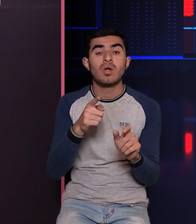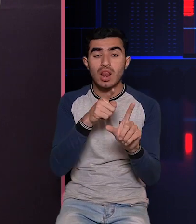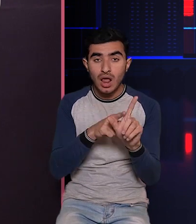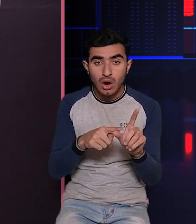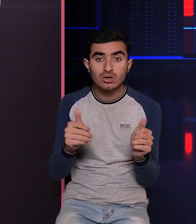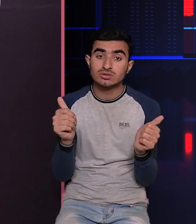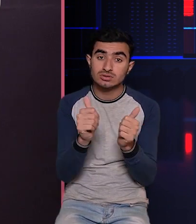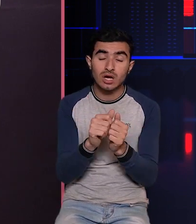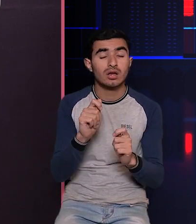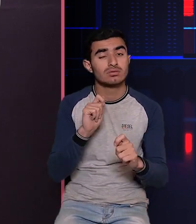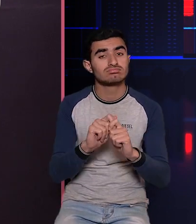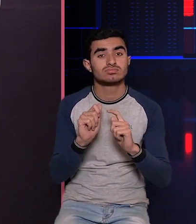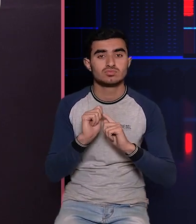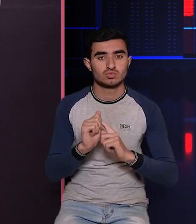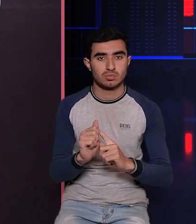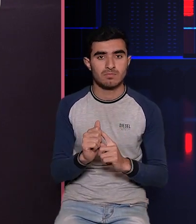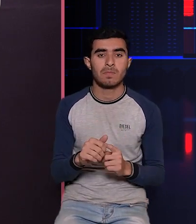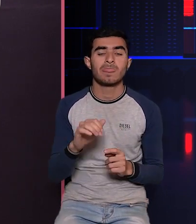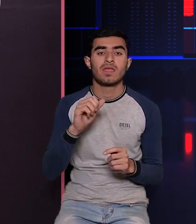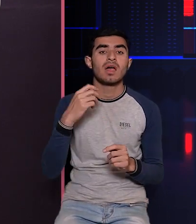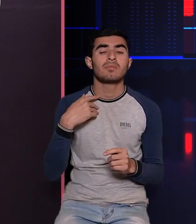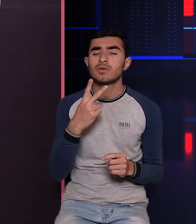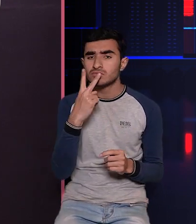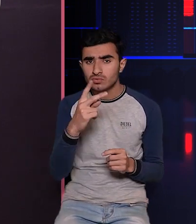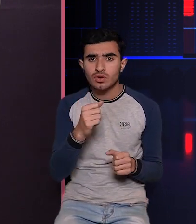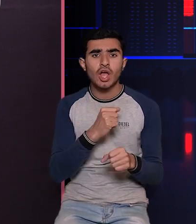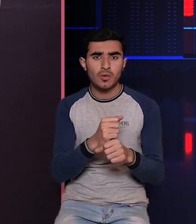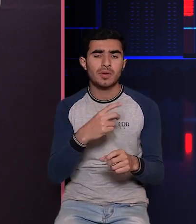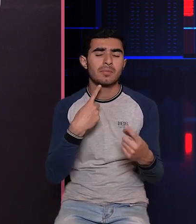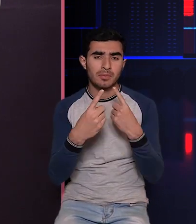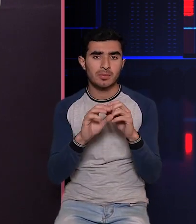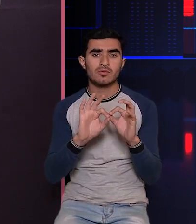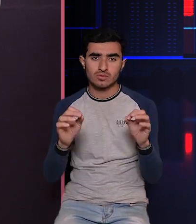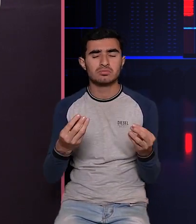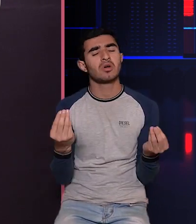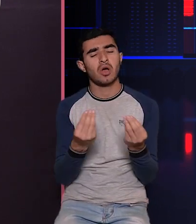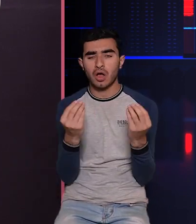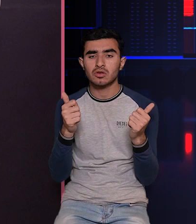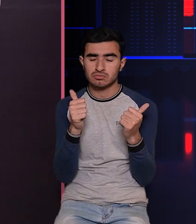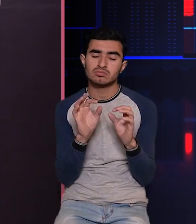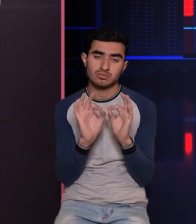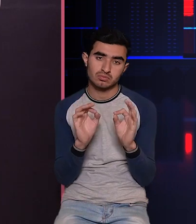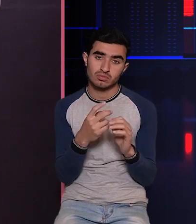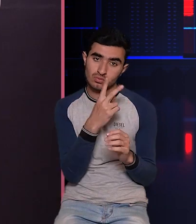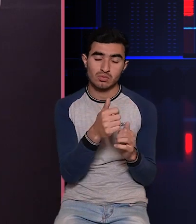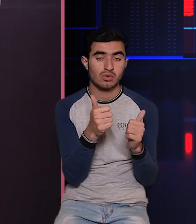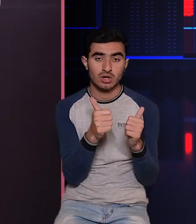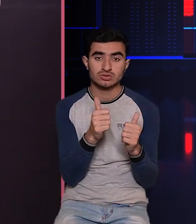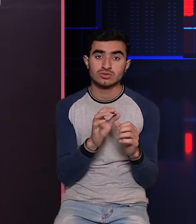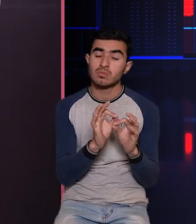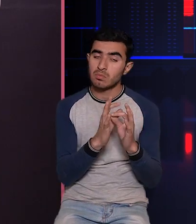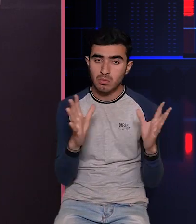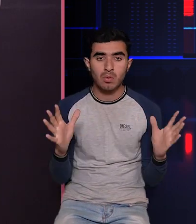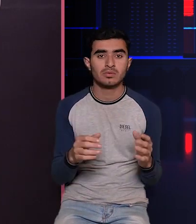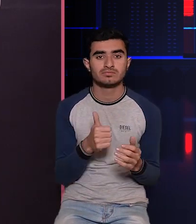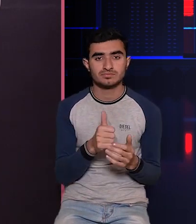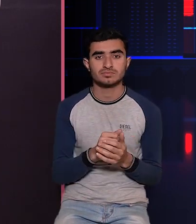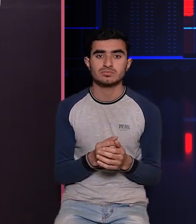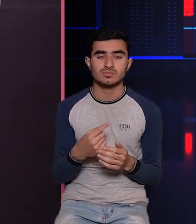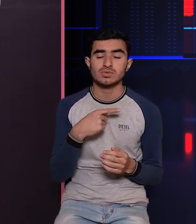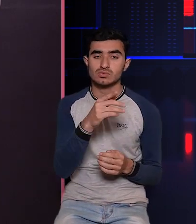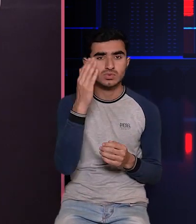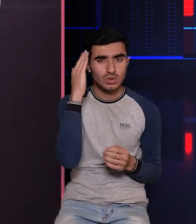think we saw that happen here. We saw that collaboration take place very effectively. While,